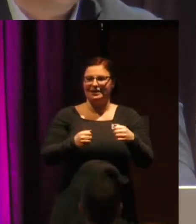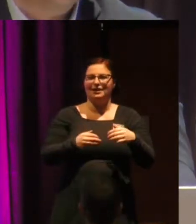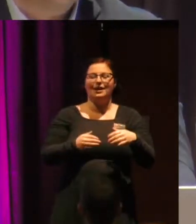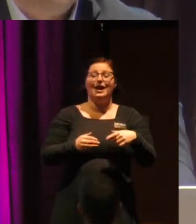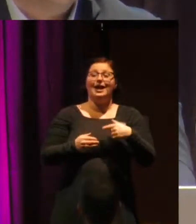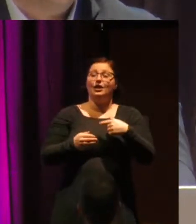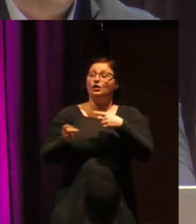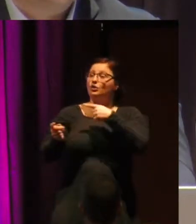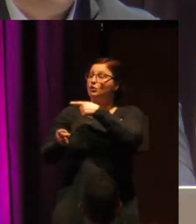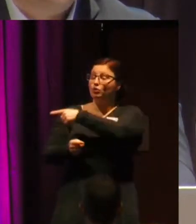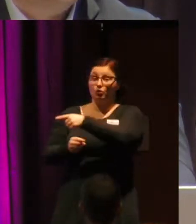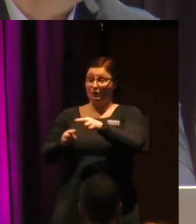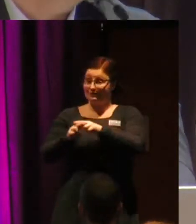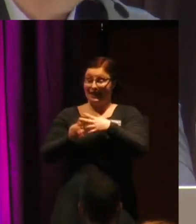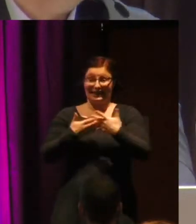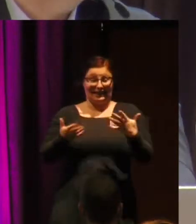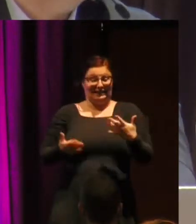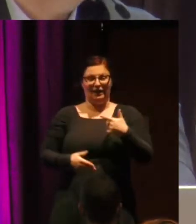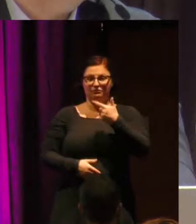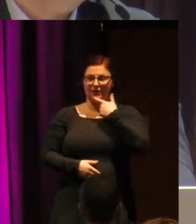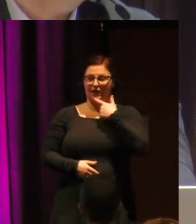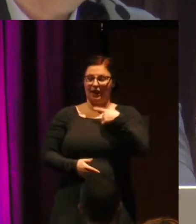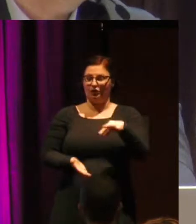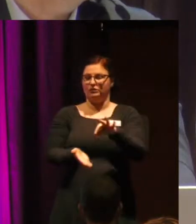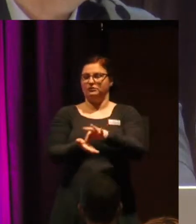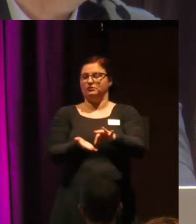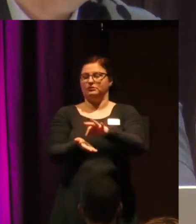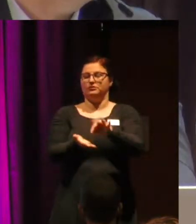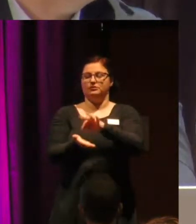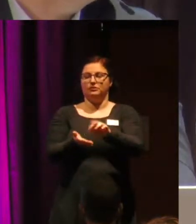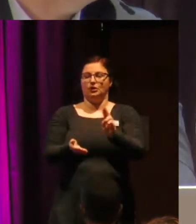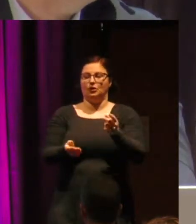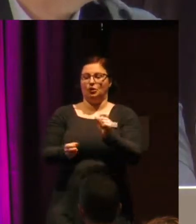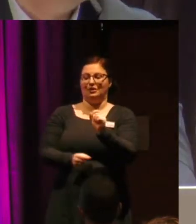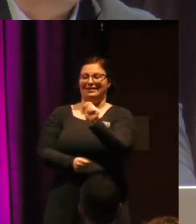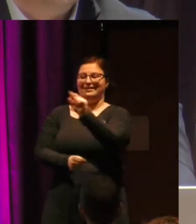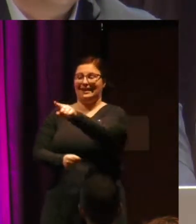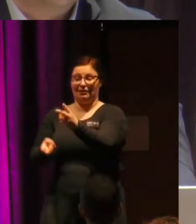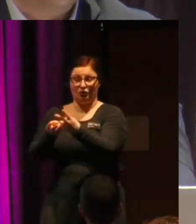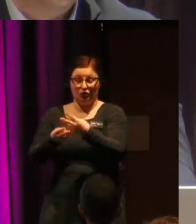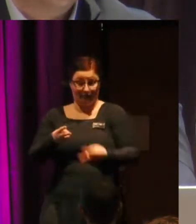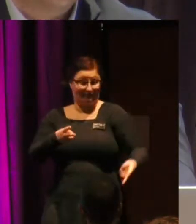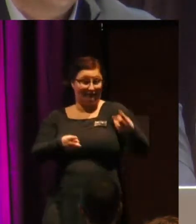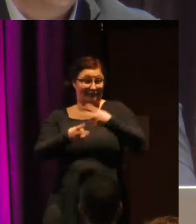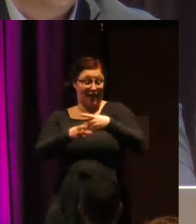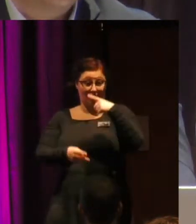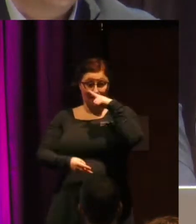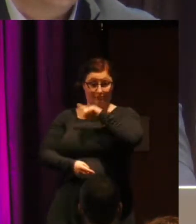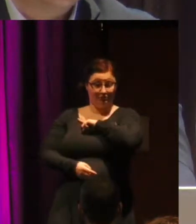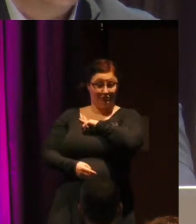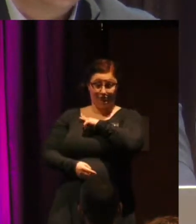you didn't feel scared by the whole process, that, you know, that you're actually making yourself even more of a target?